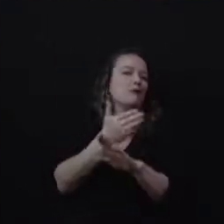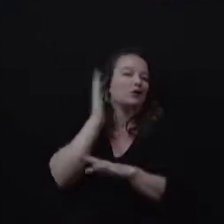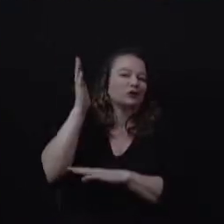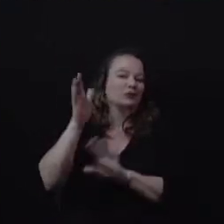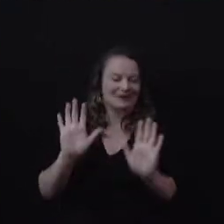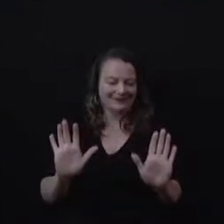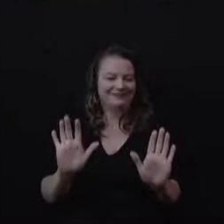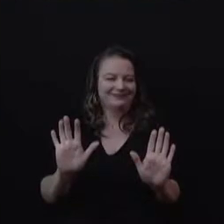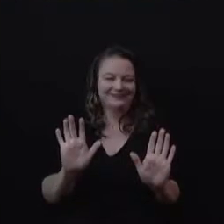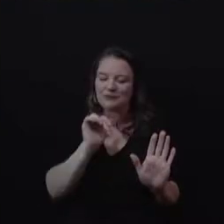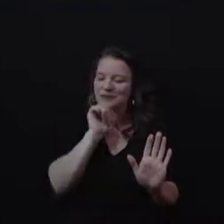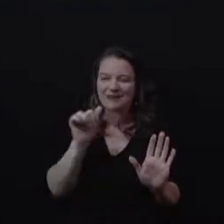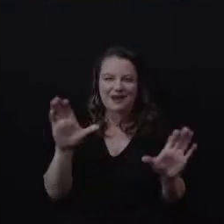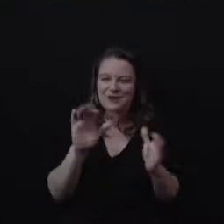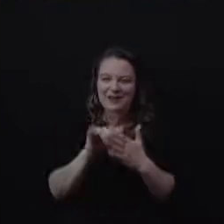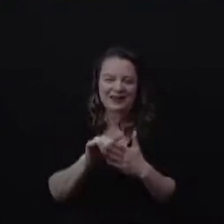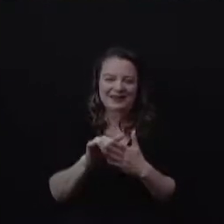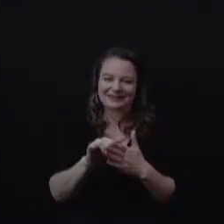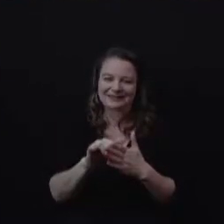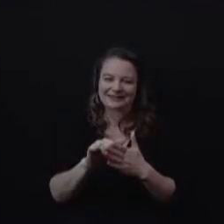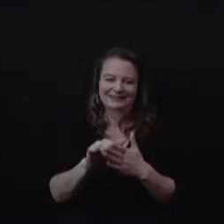I will not do that. I swear.